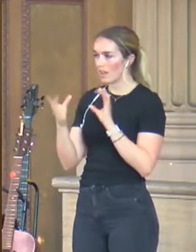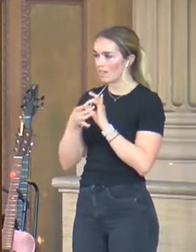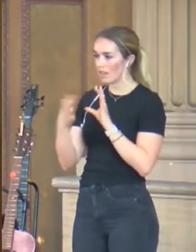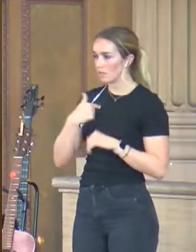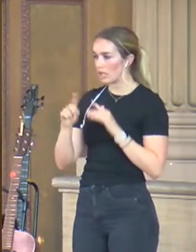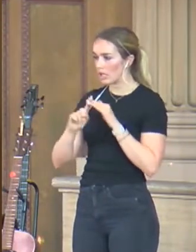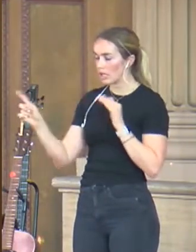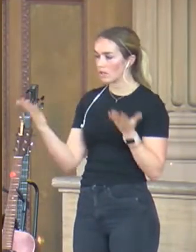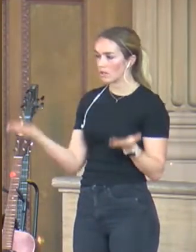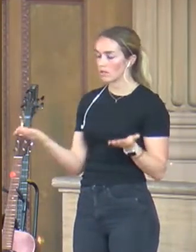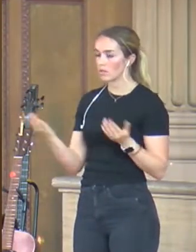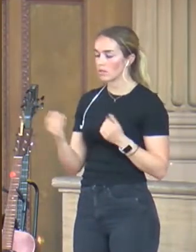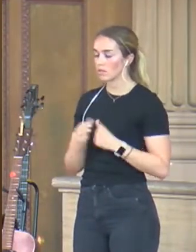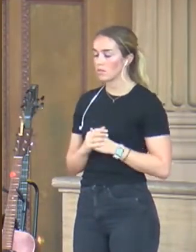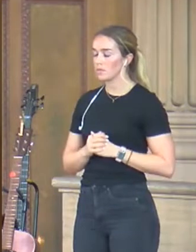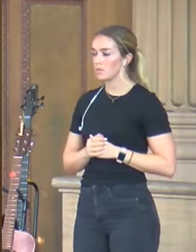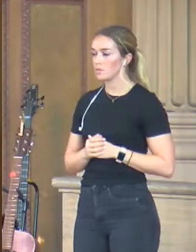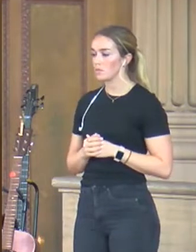Everybody else took off.